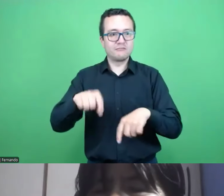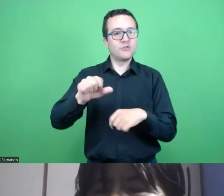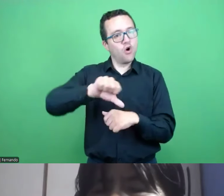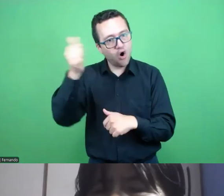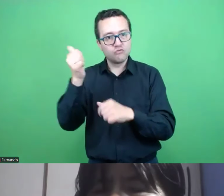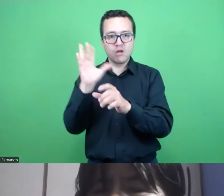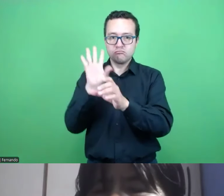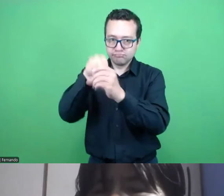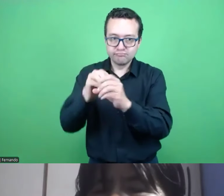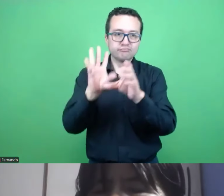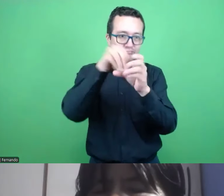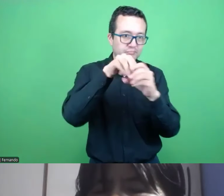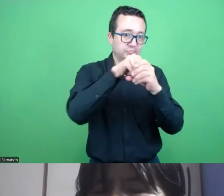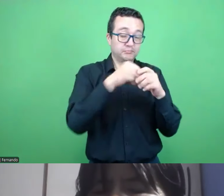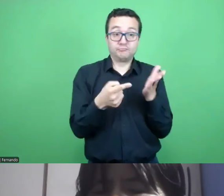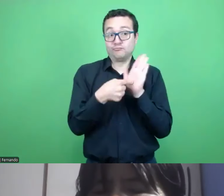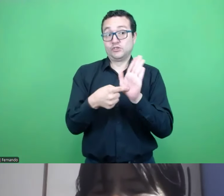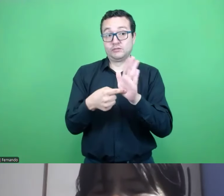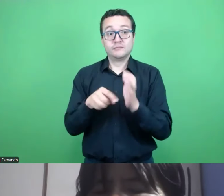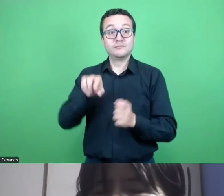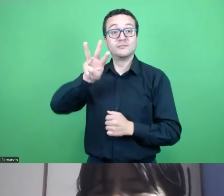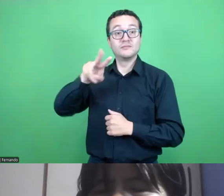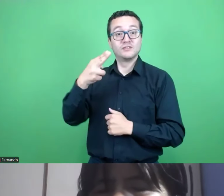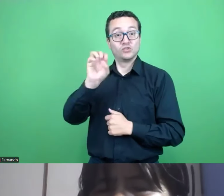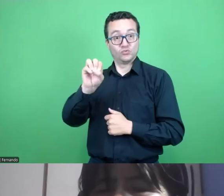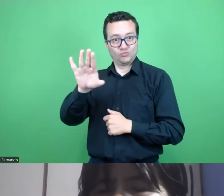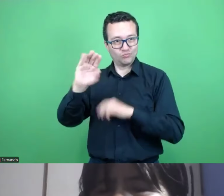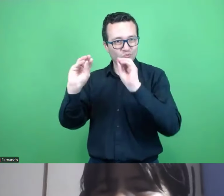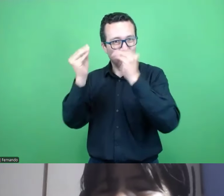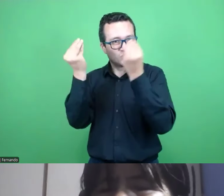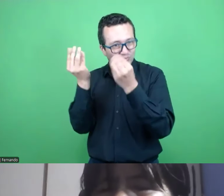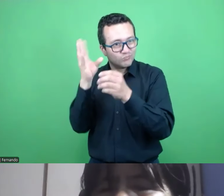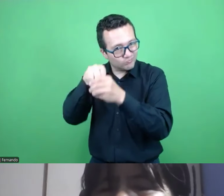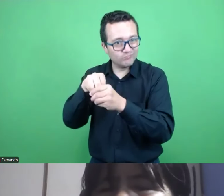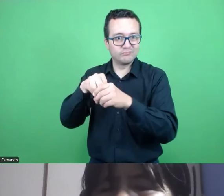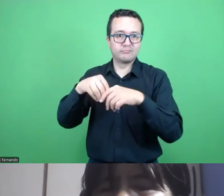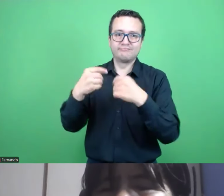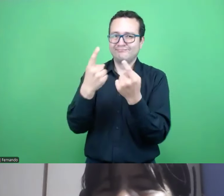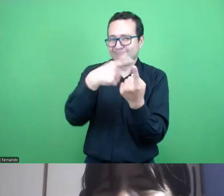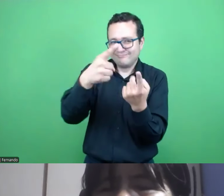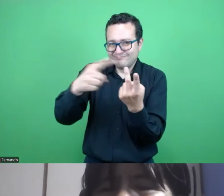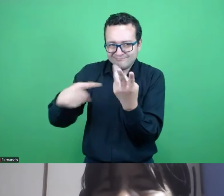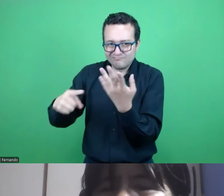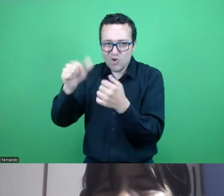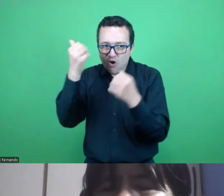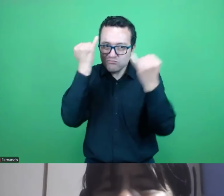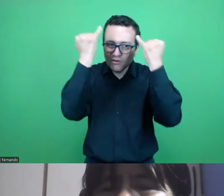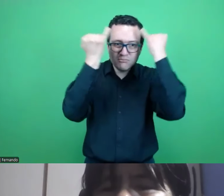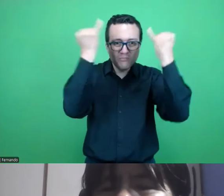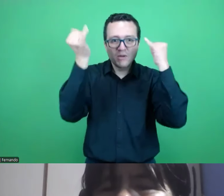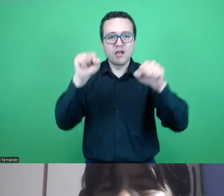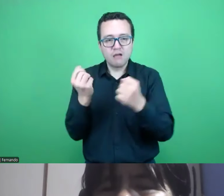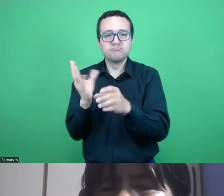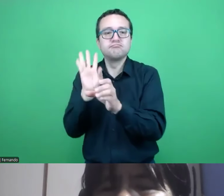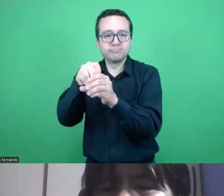And to obviously be paid for our engagement and advocacy for ourselves.